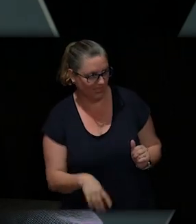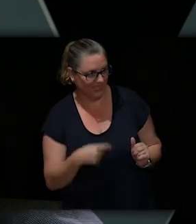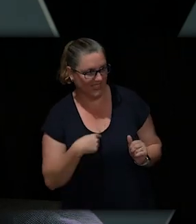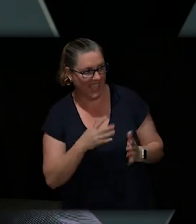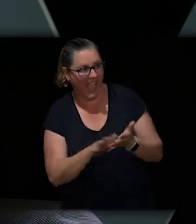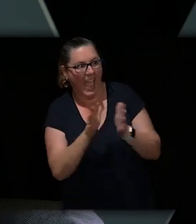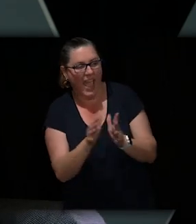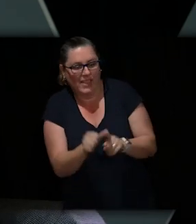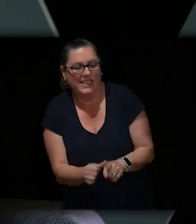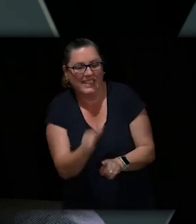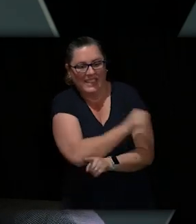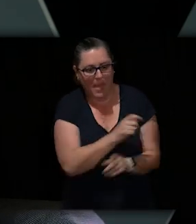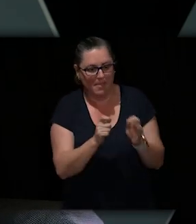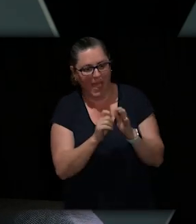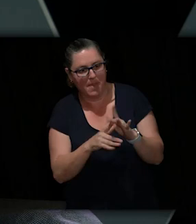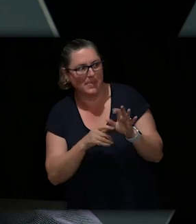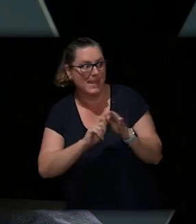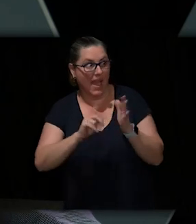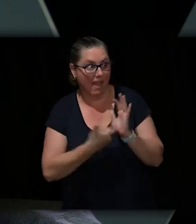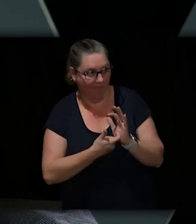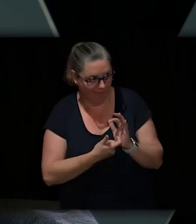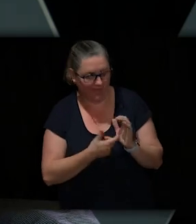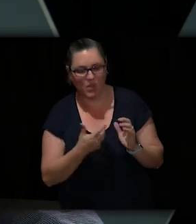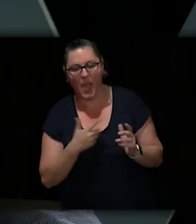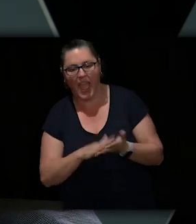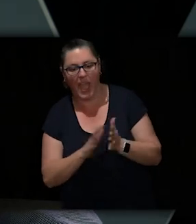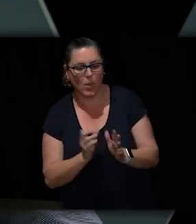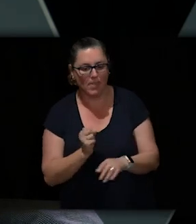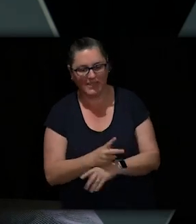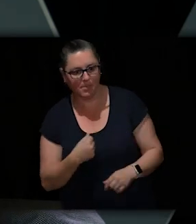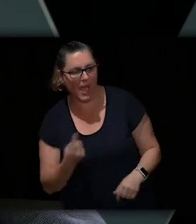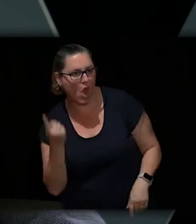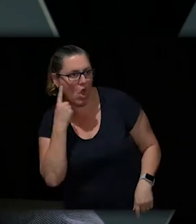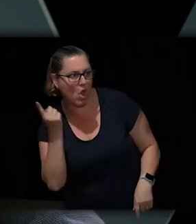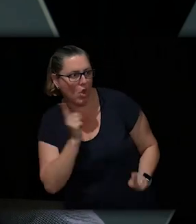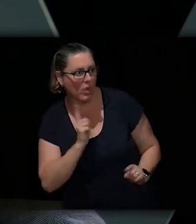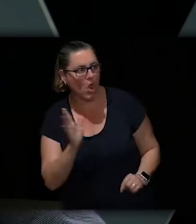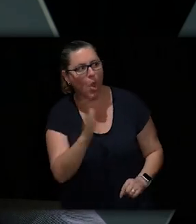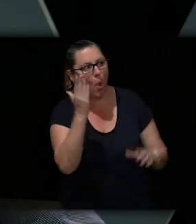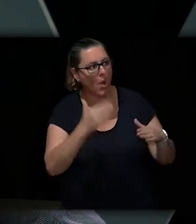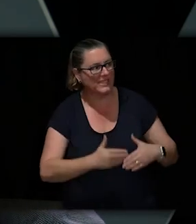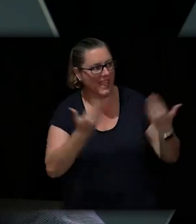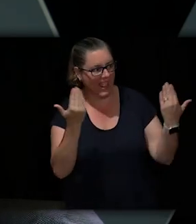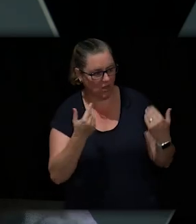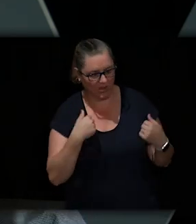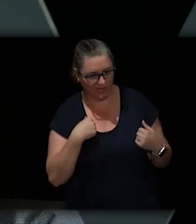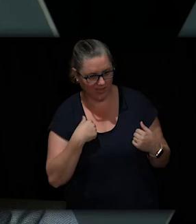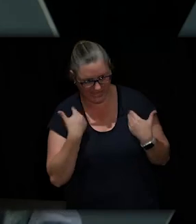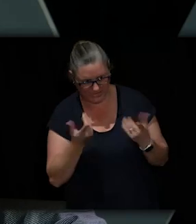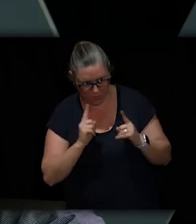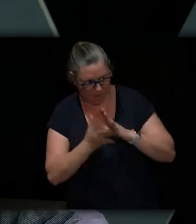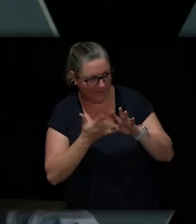Bieber-inspired embarrassment. And so I had heard this term thrown around all day long, and I didn't know what it meant at all. So